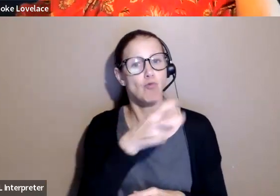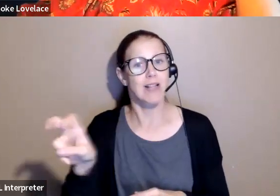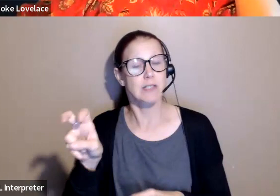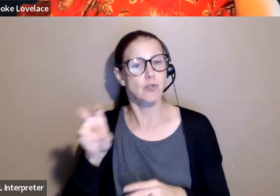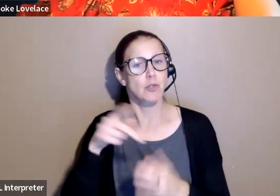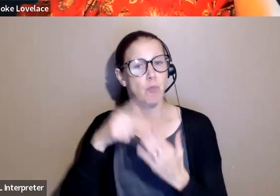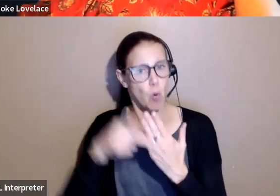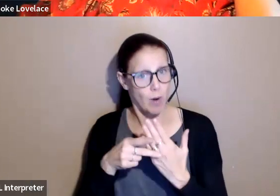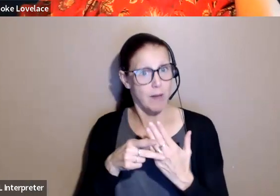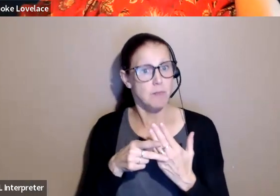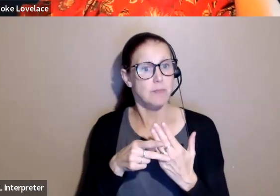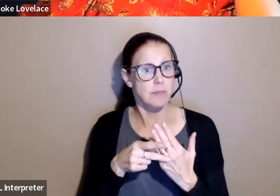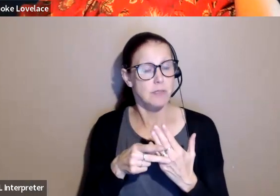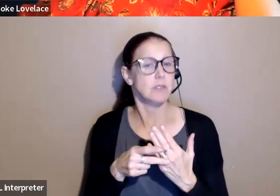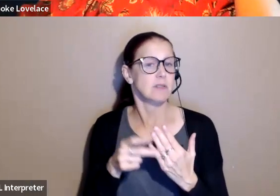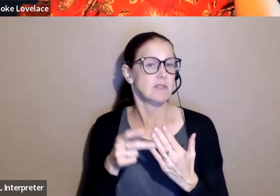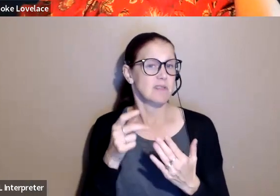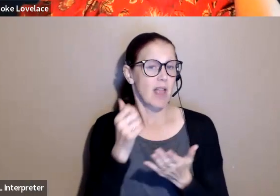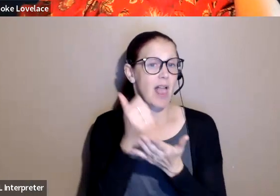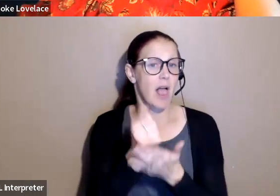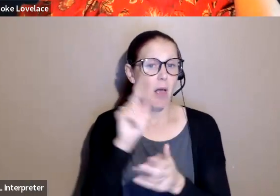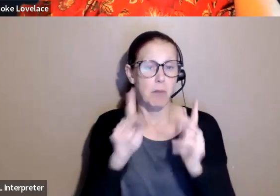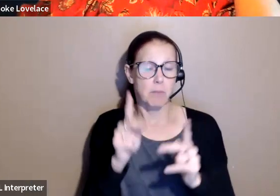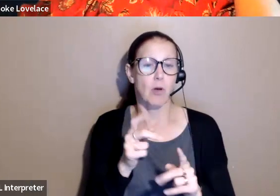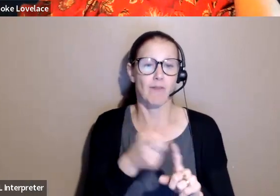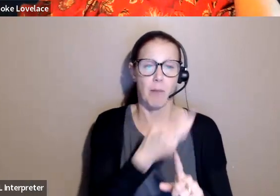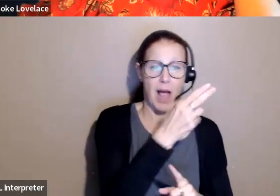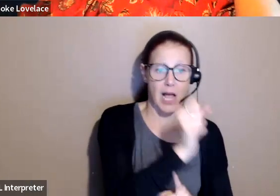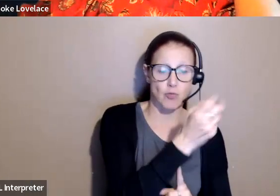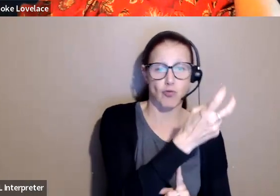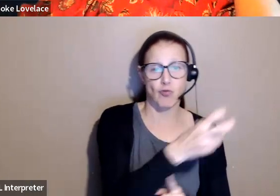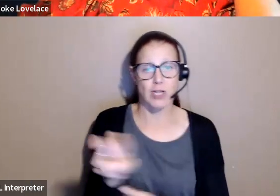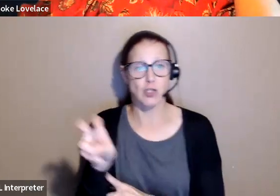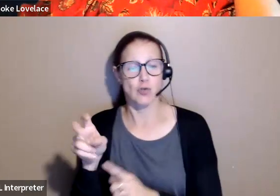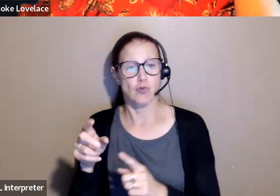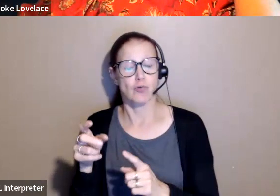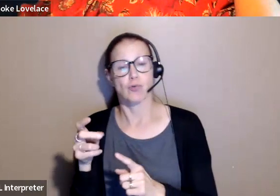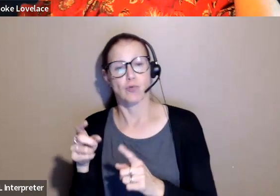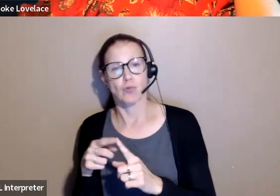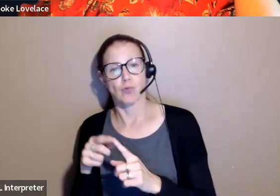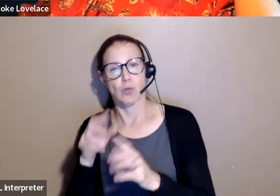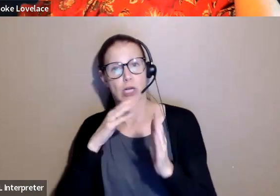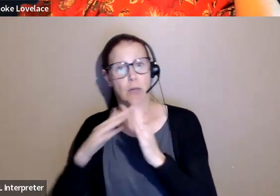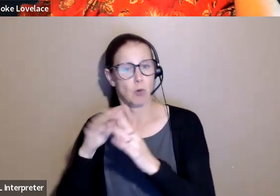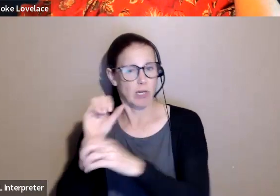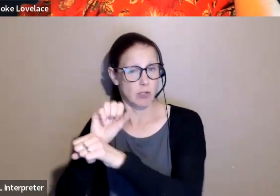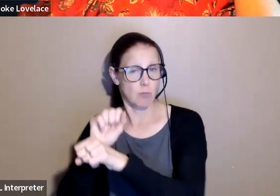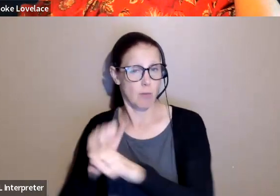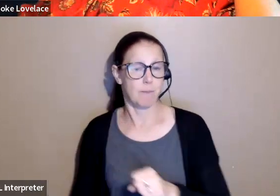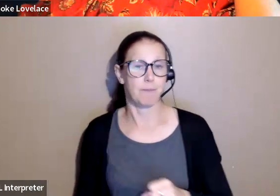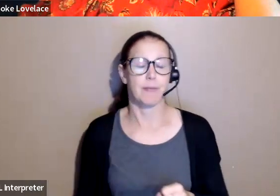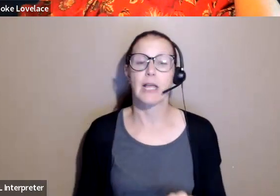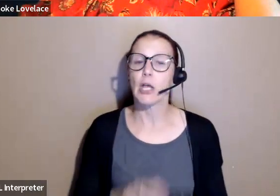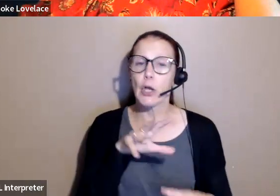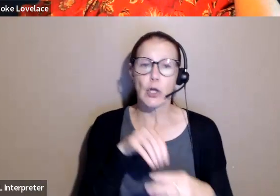programs to help people transition from high school to community employment. That